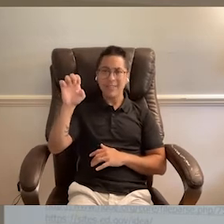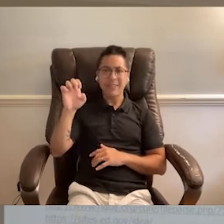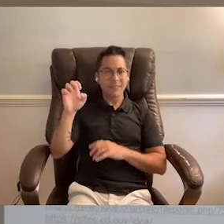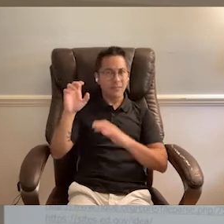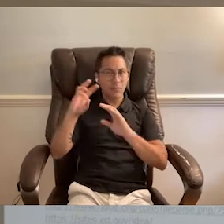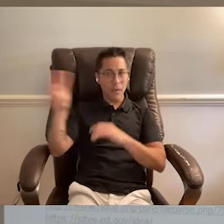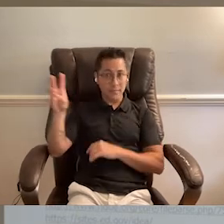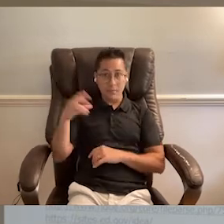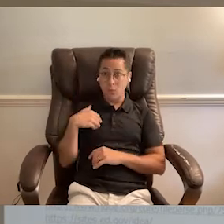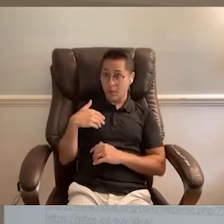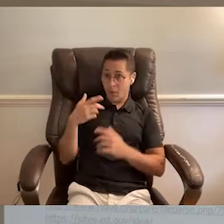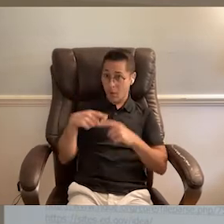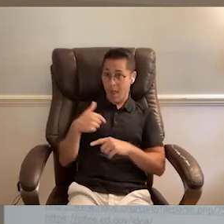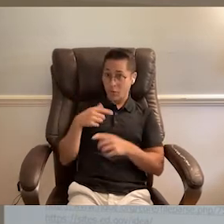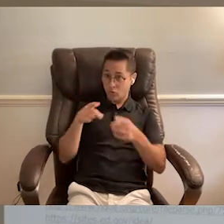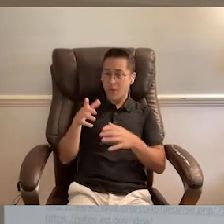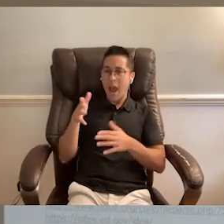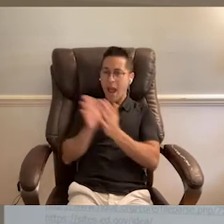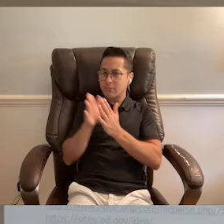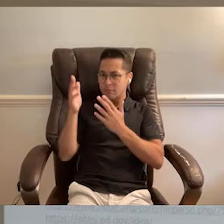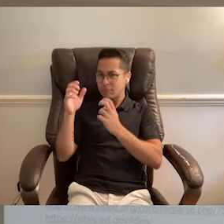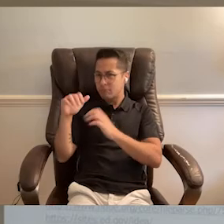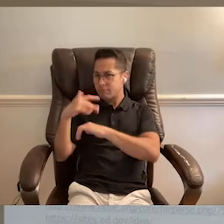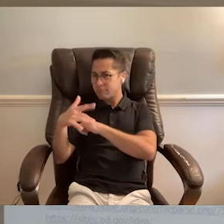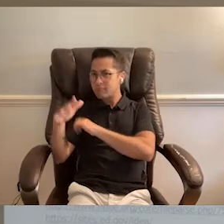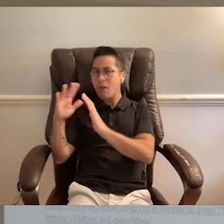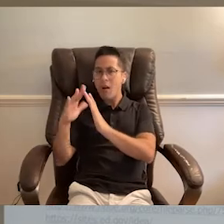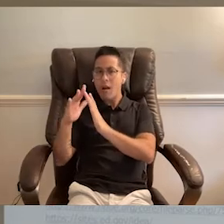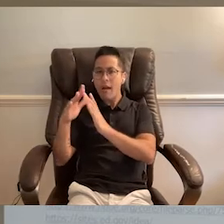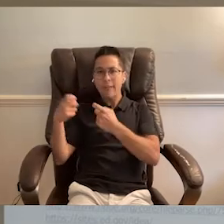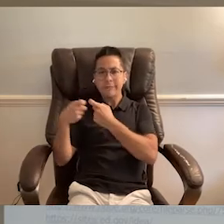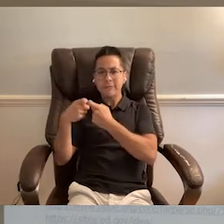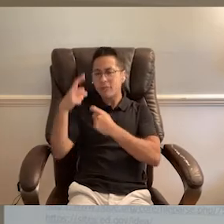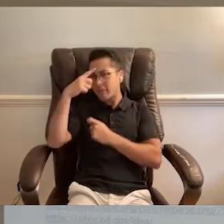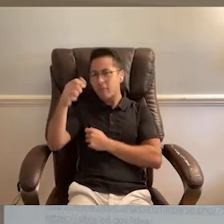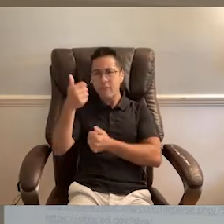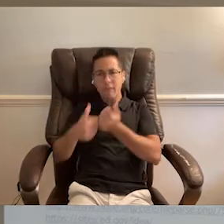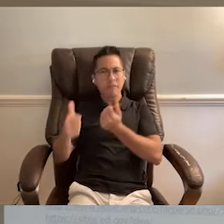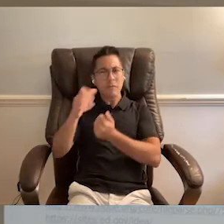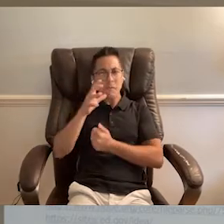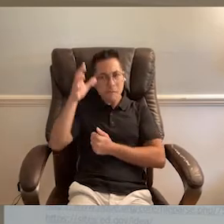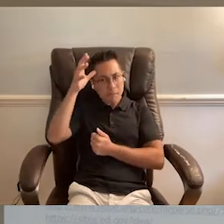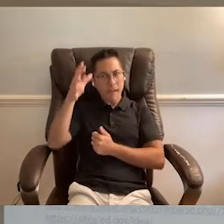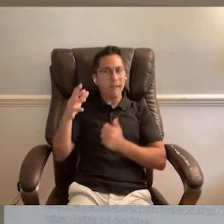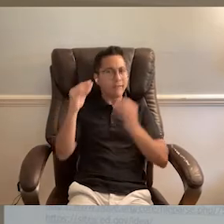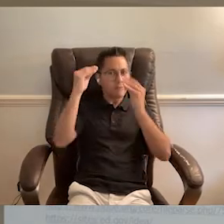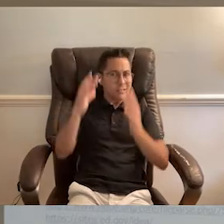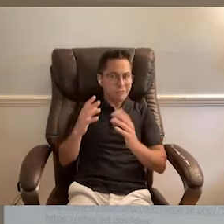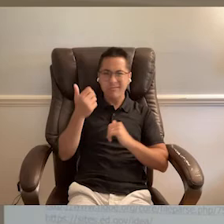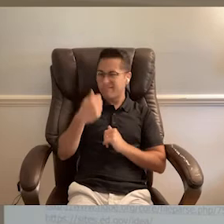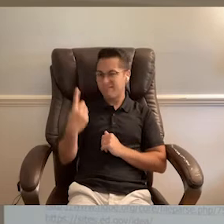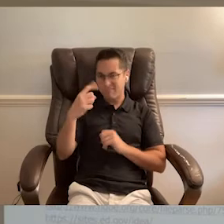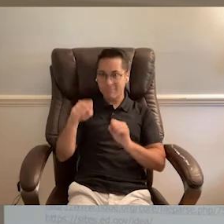this online electronically for every single parent, teacher, anybody can get it.